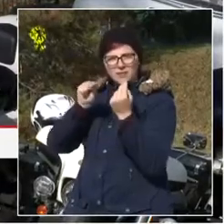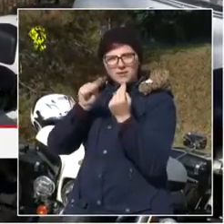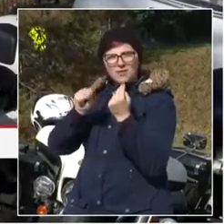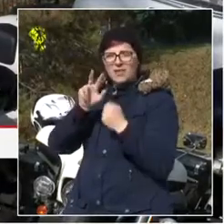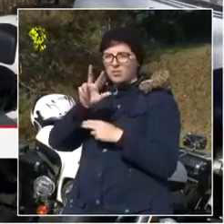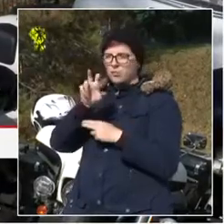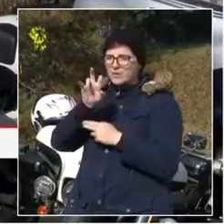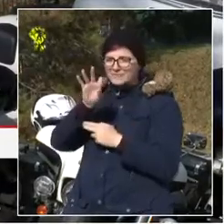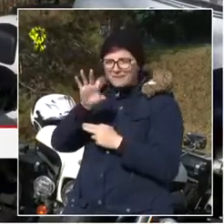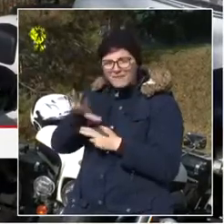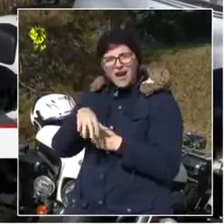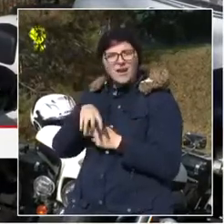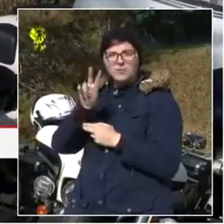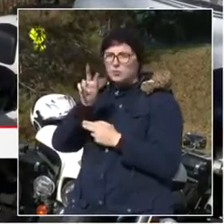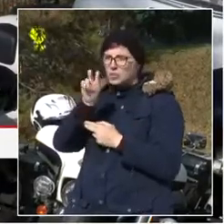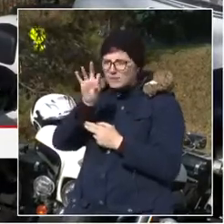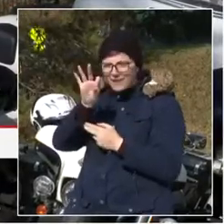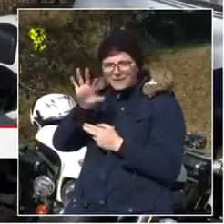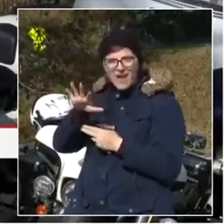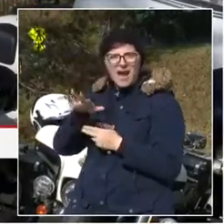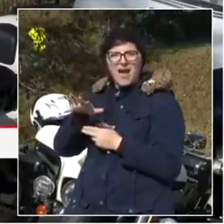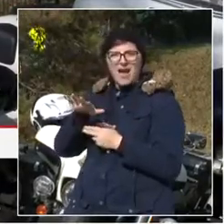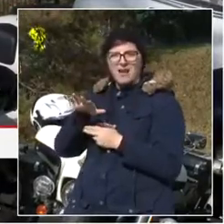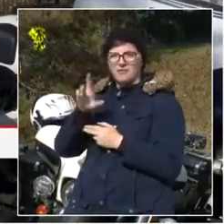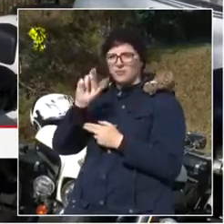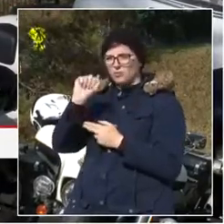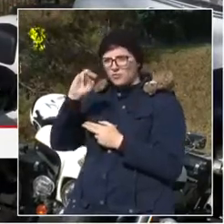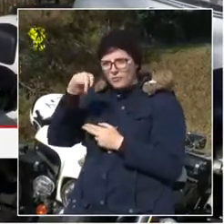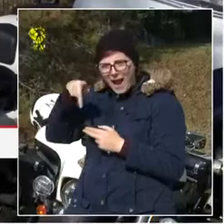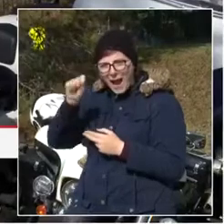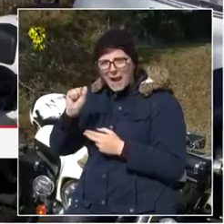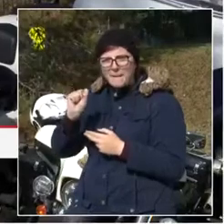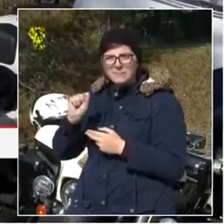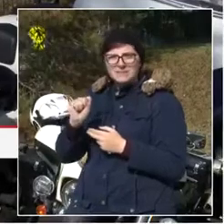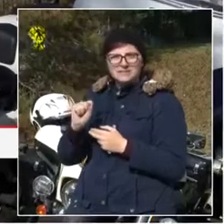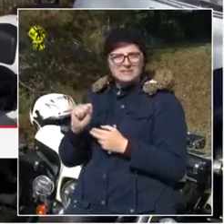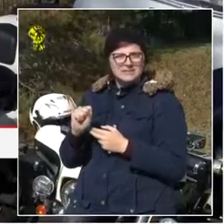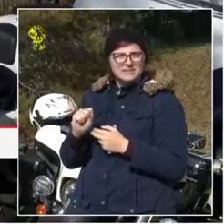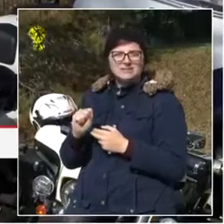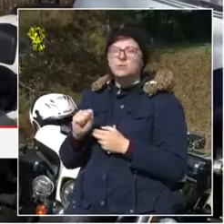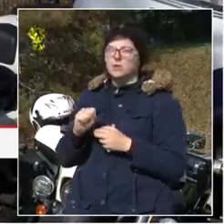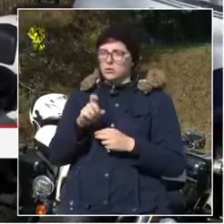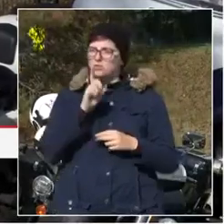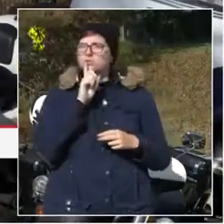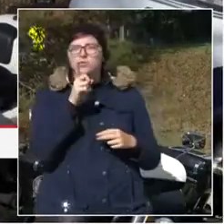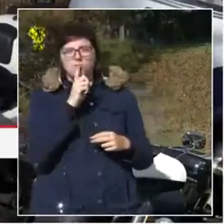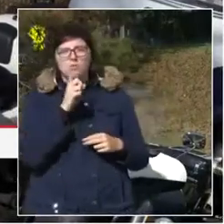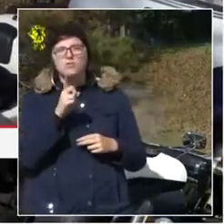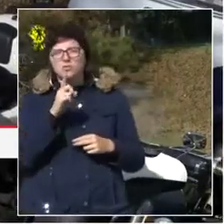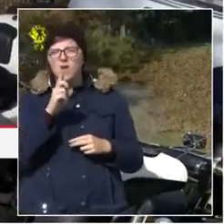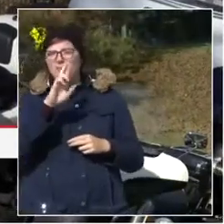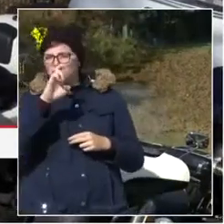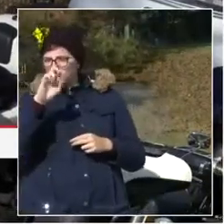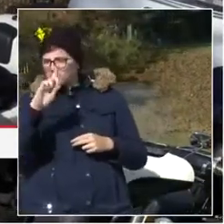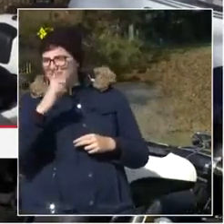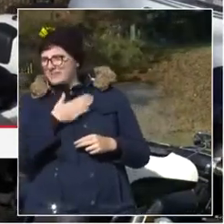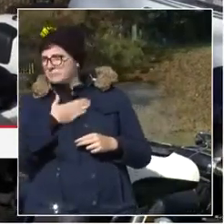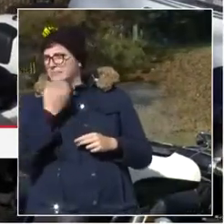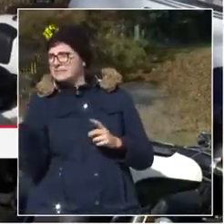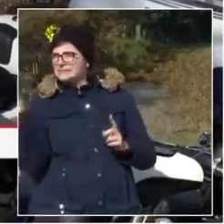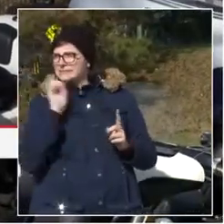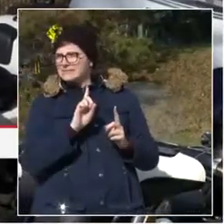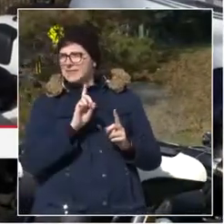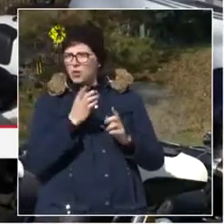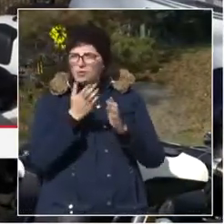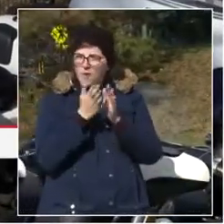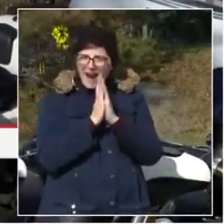395, 295, some of the new off-ramps. And I'm just wondering... Sure, let me ask Jenny Reed to come up, and you're specifically